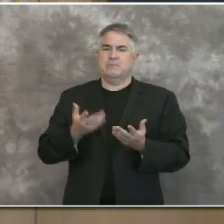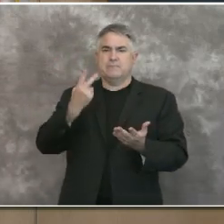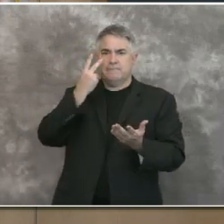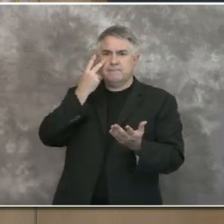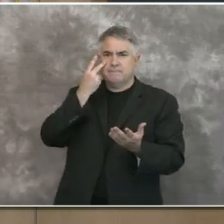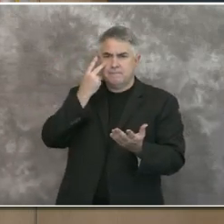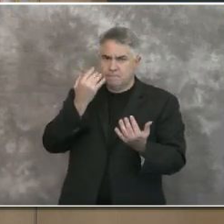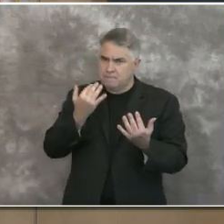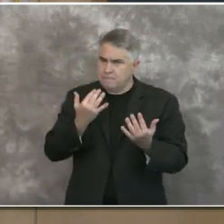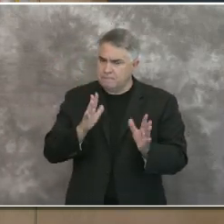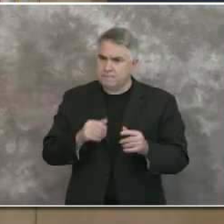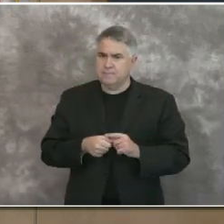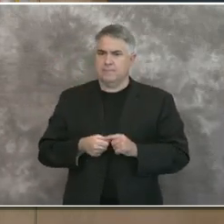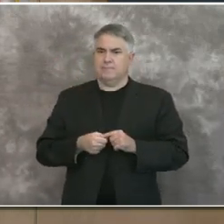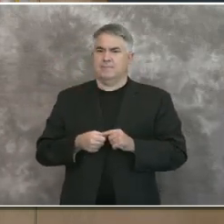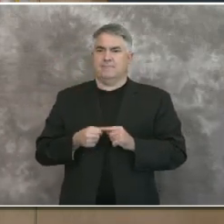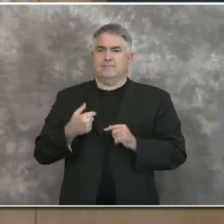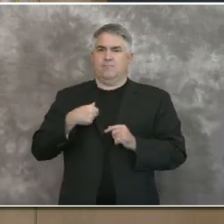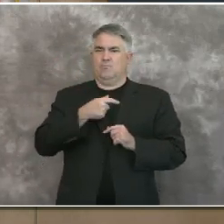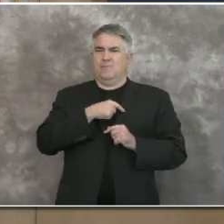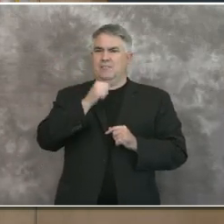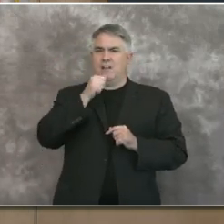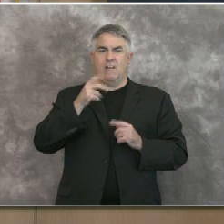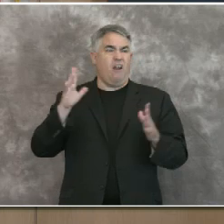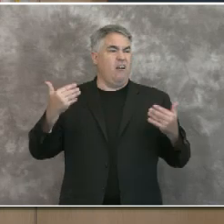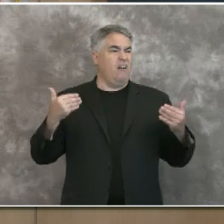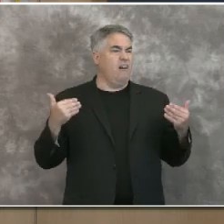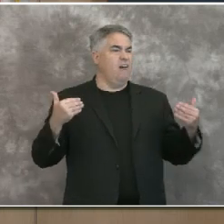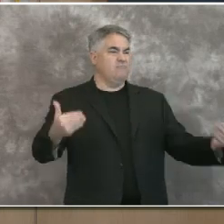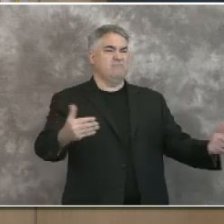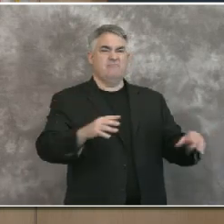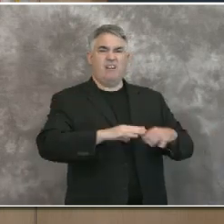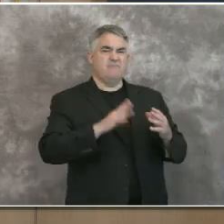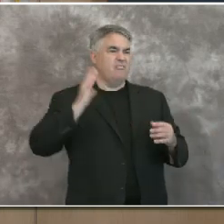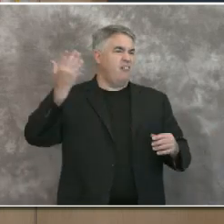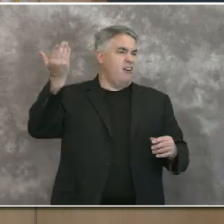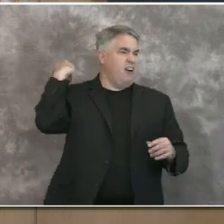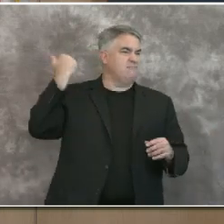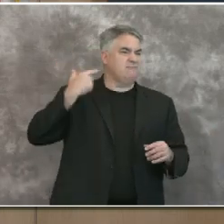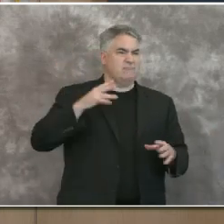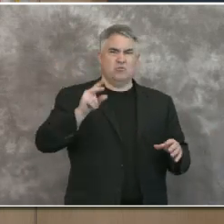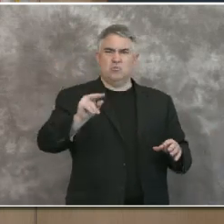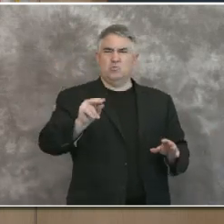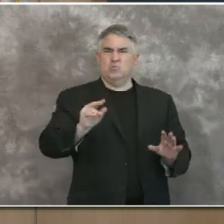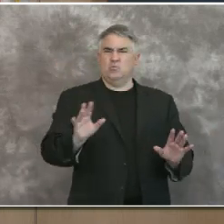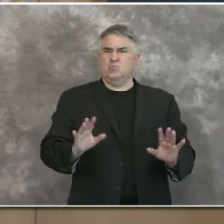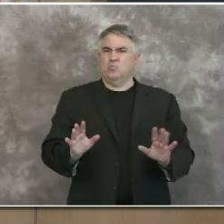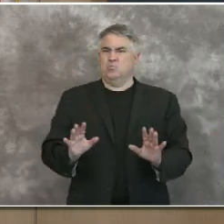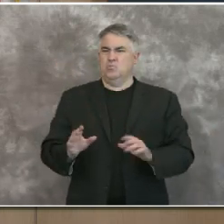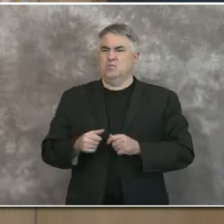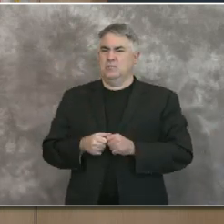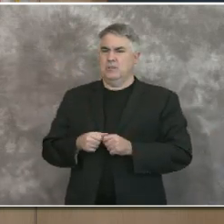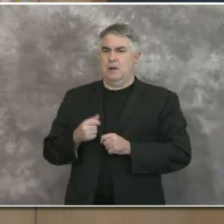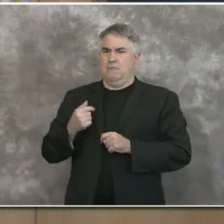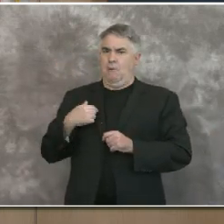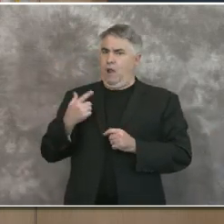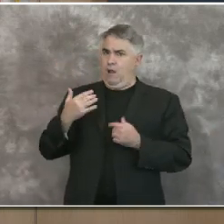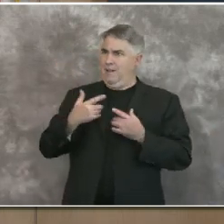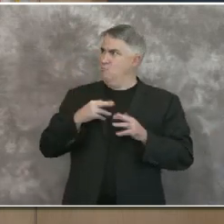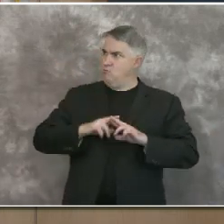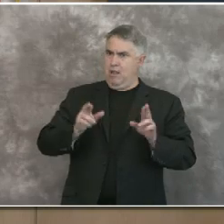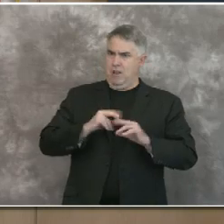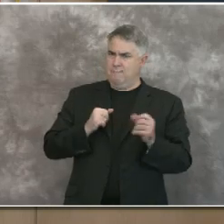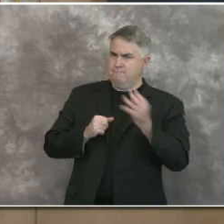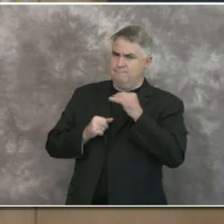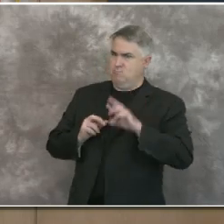anything outside of what the state outlines. They do have the authority on these issues, and so we will move consistent with the decisions that